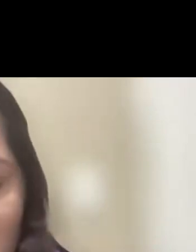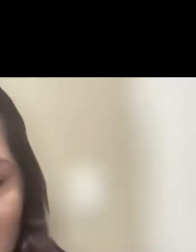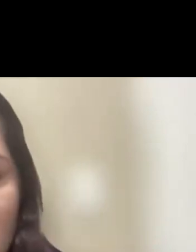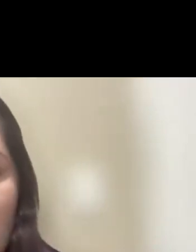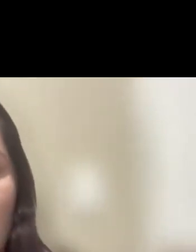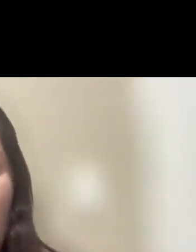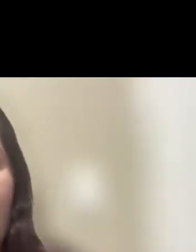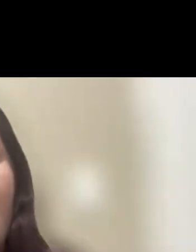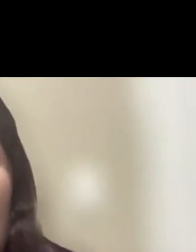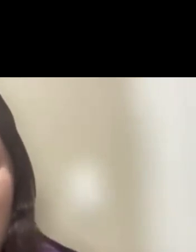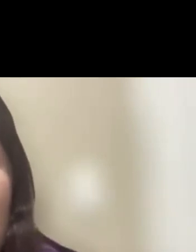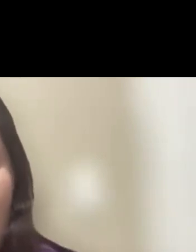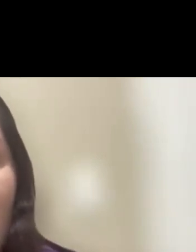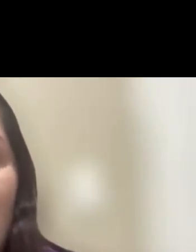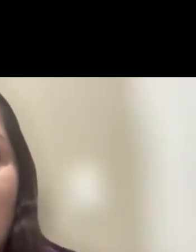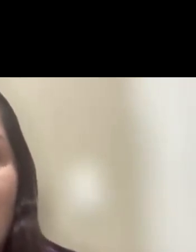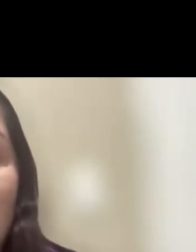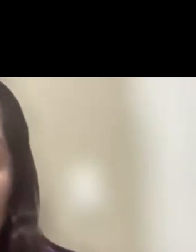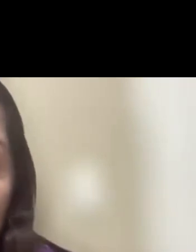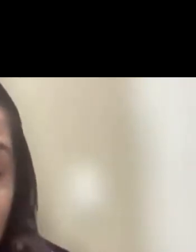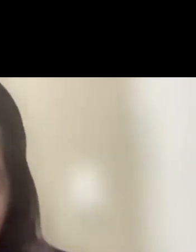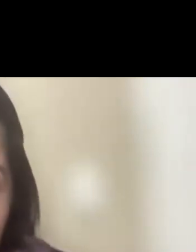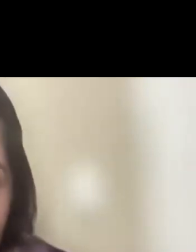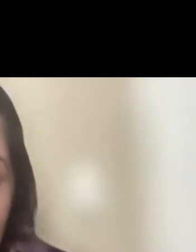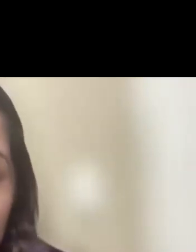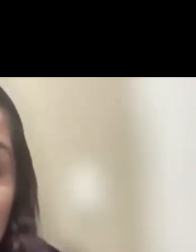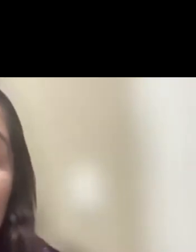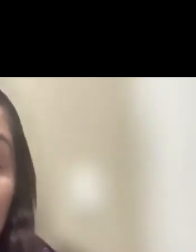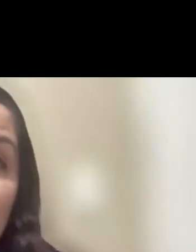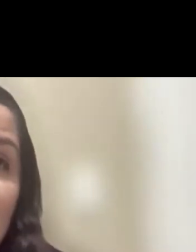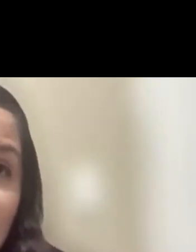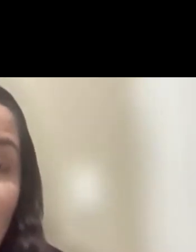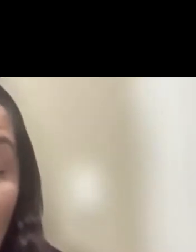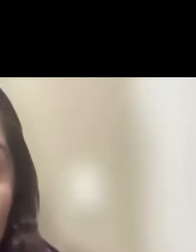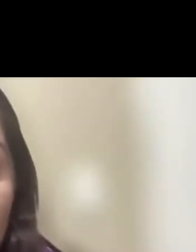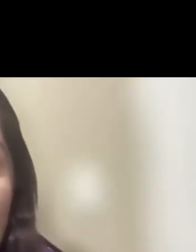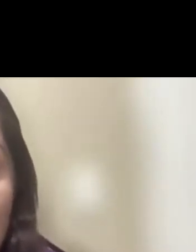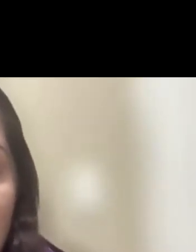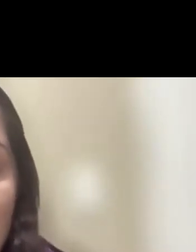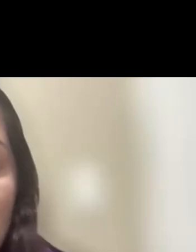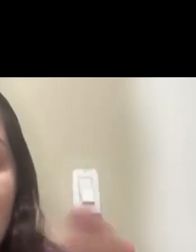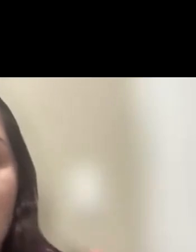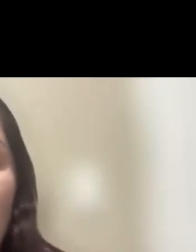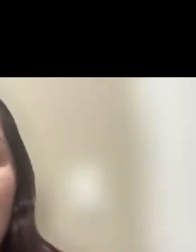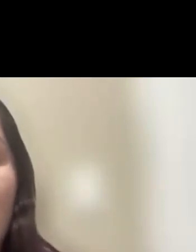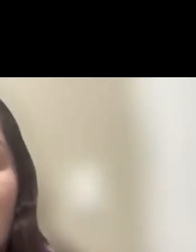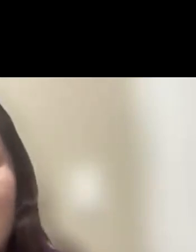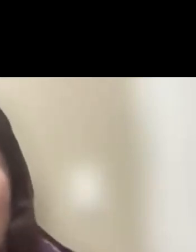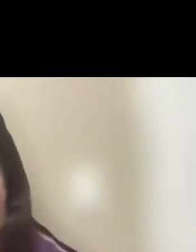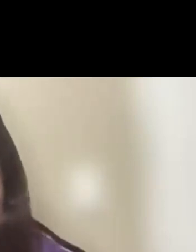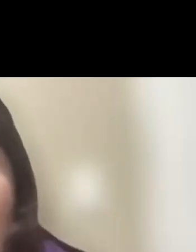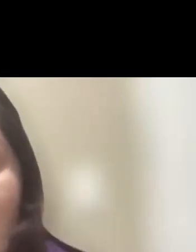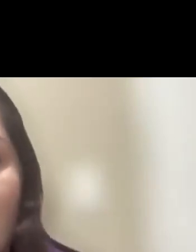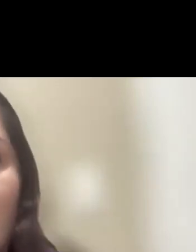many answers. They helped me get my dad on disability, which had been really hard for my family and I because he